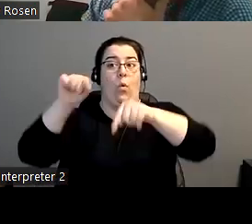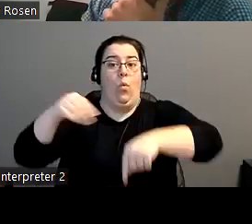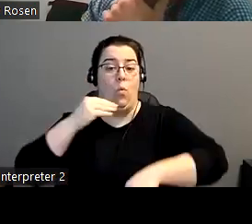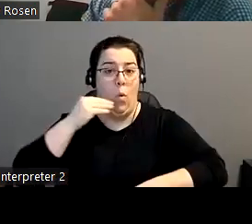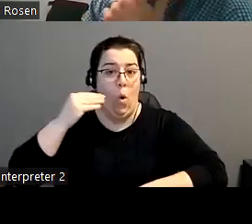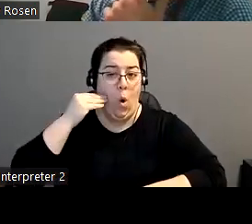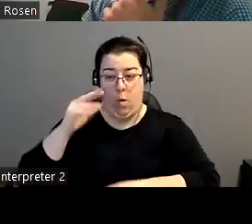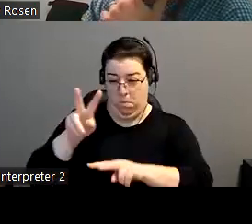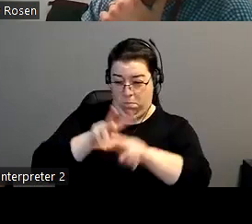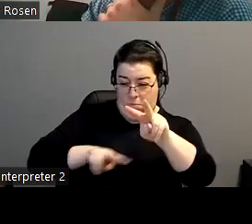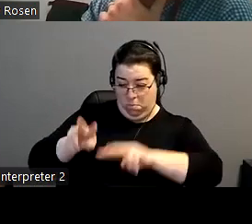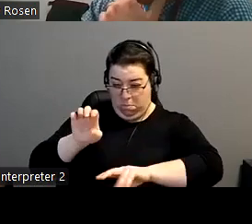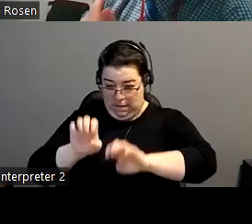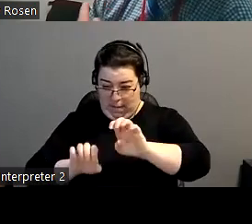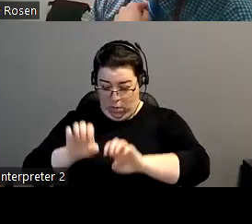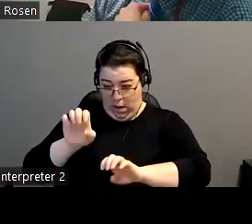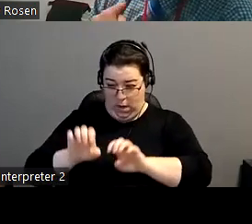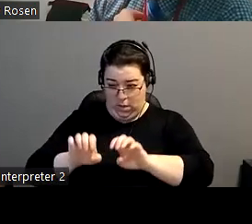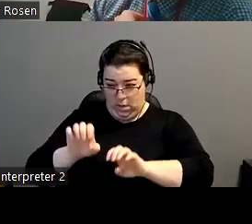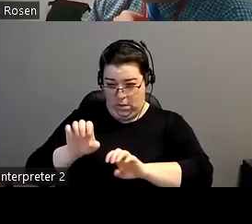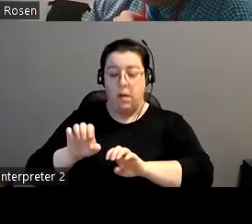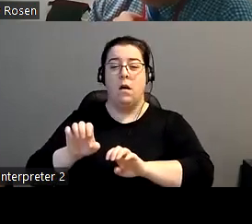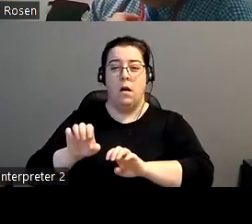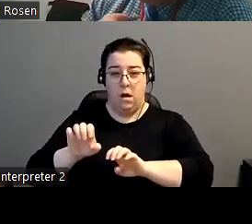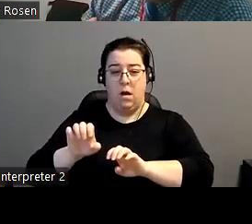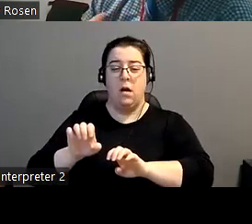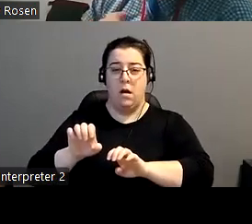to bring patients preferentially to our